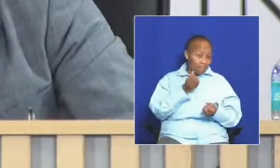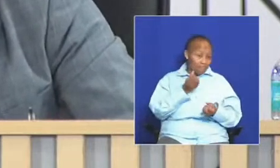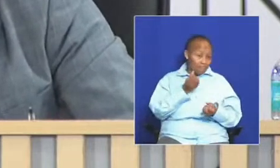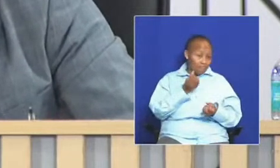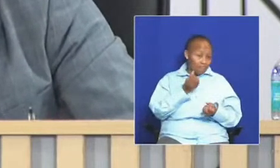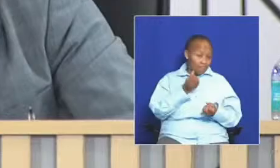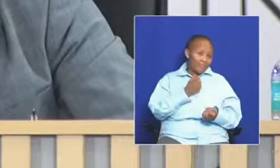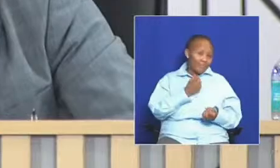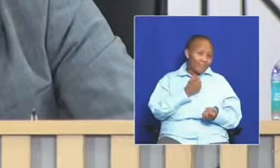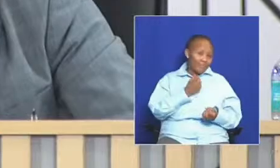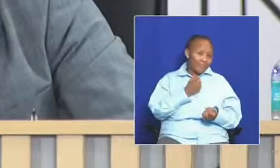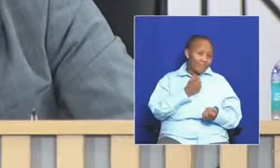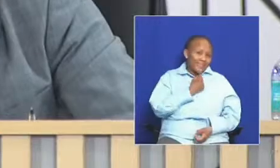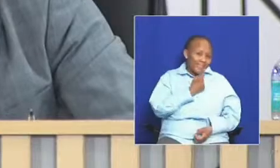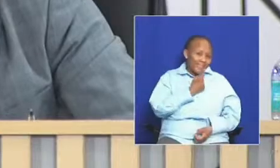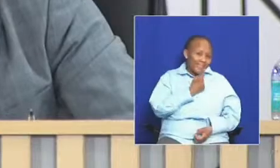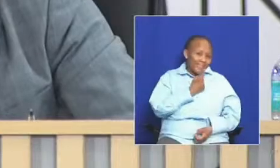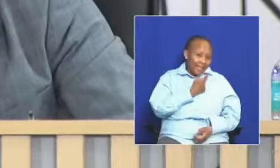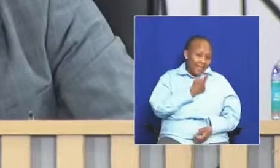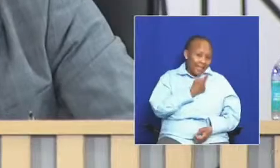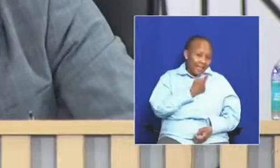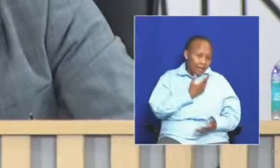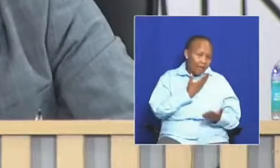that I might be under